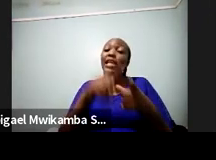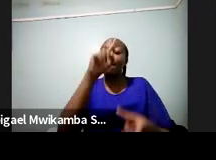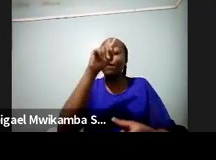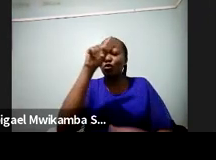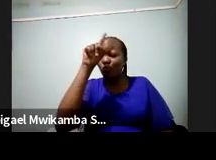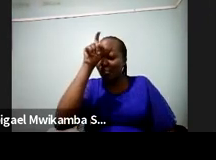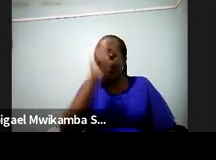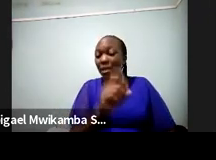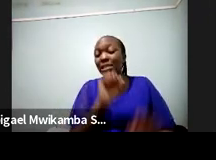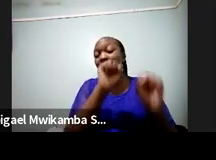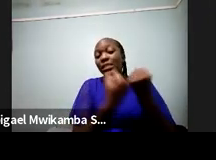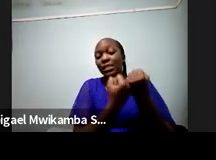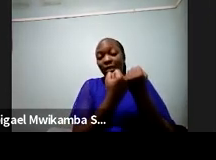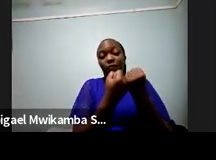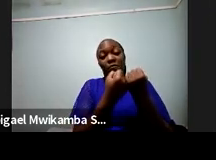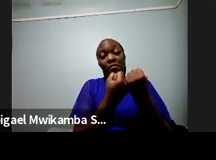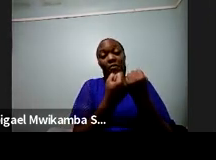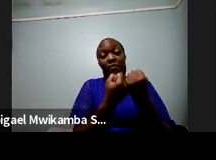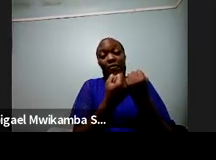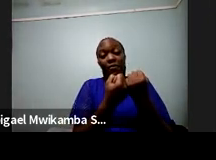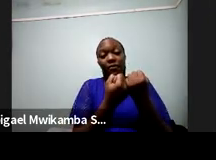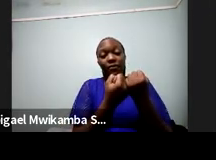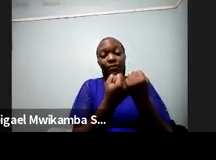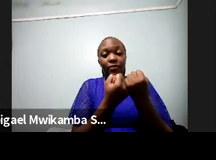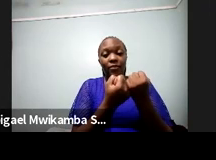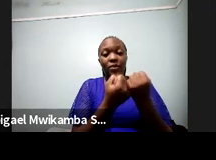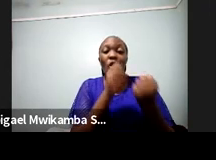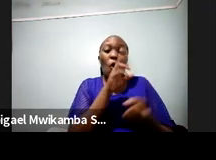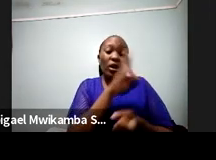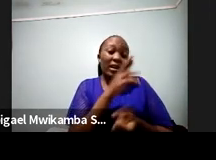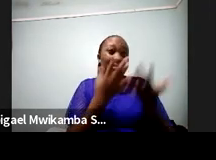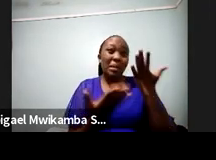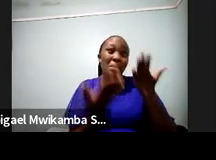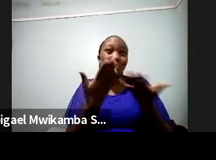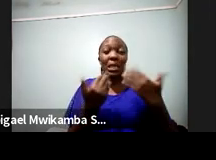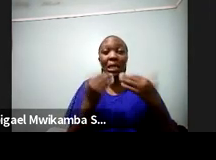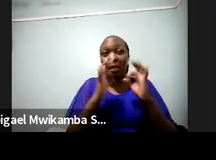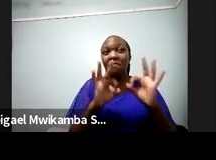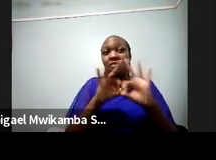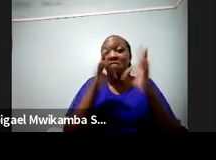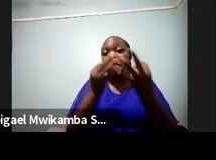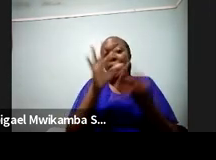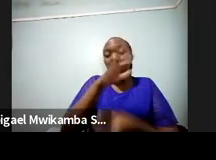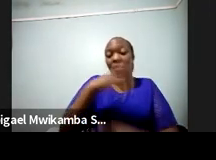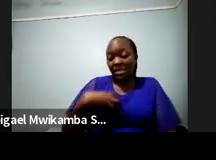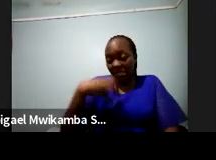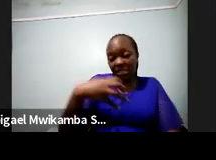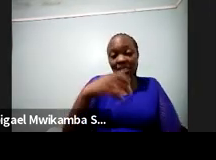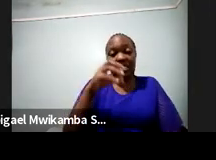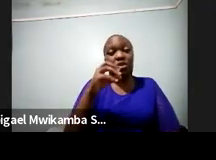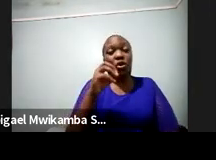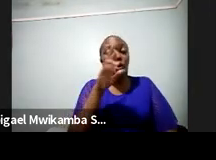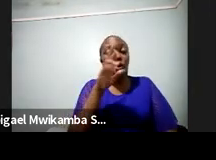Then you will have money ready to spend without you sweating. But otherwise, if you are going to use your earnings, Then from the earnings, the only way you can